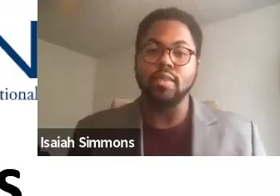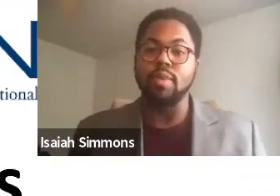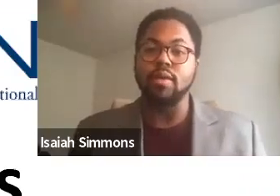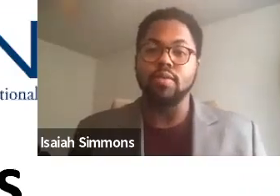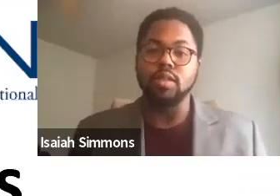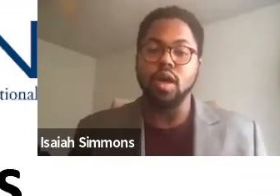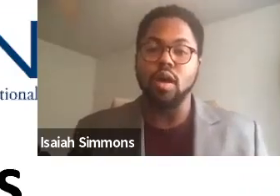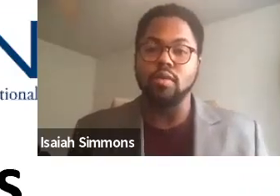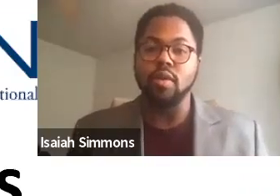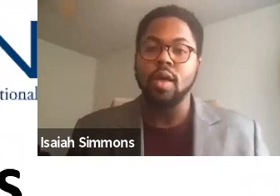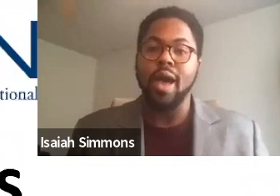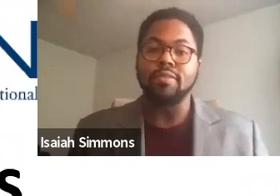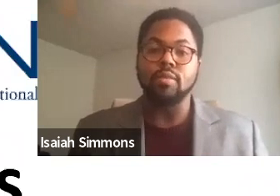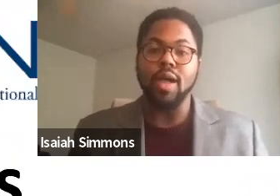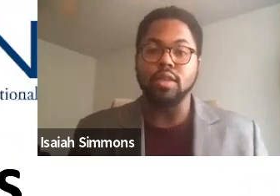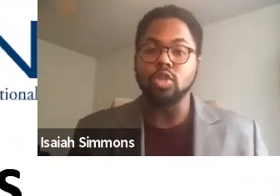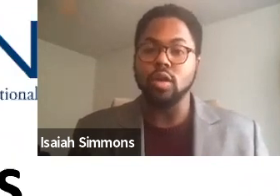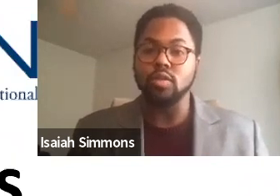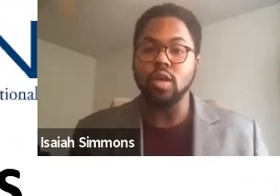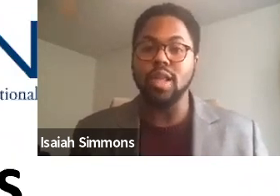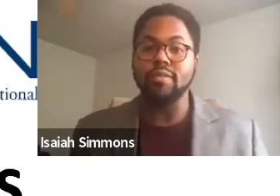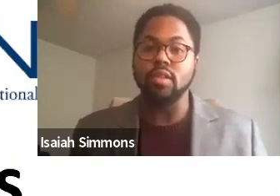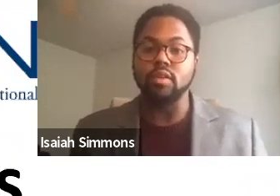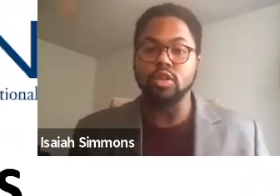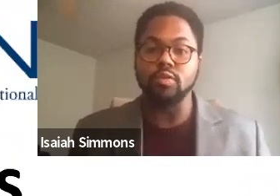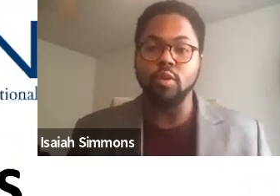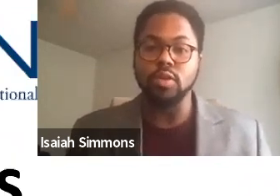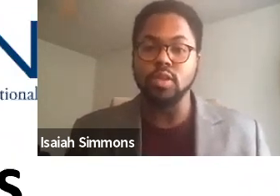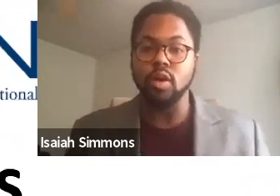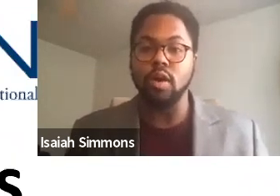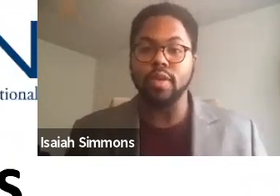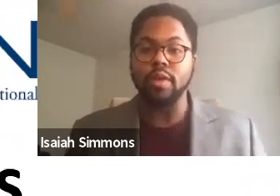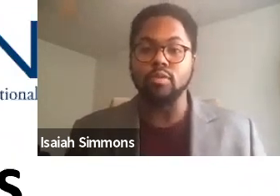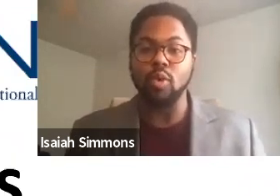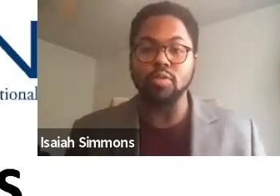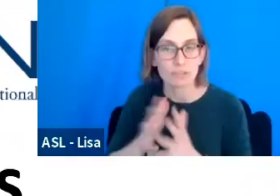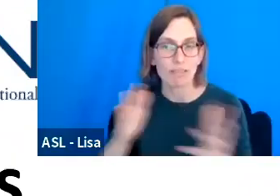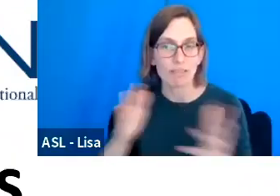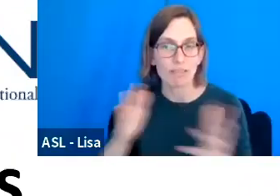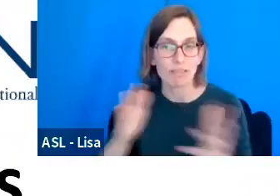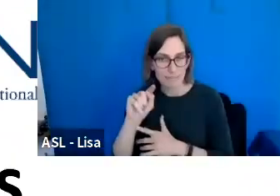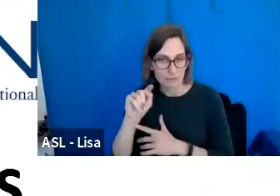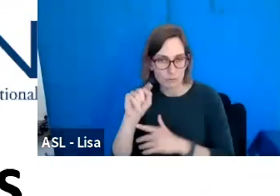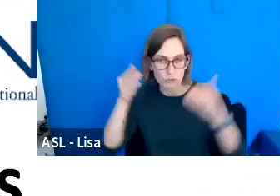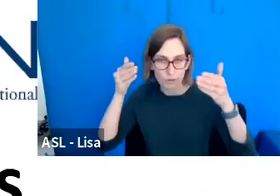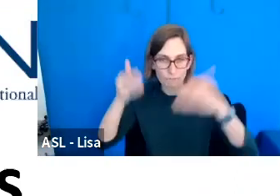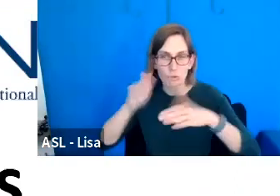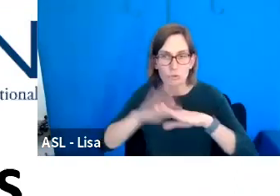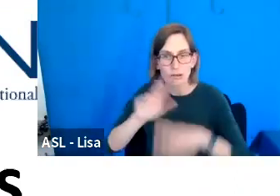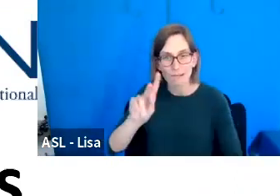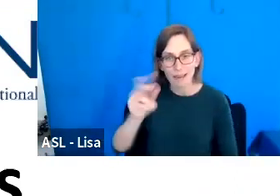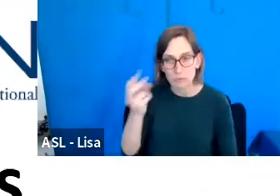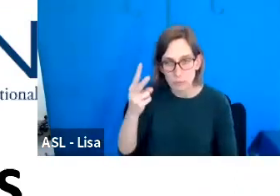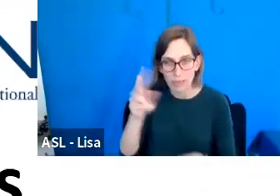highlight the benefits of having Black instructors, a lot of the literature focuses on the K-12 space. And so to